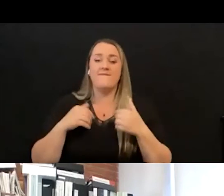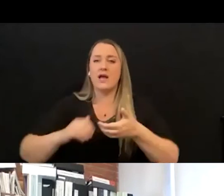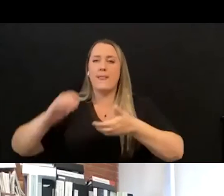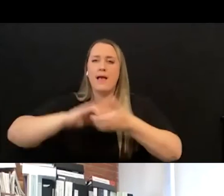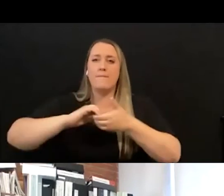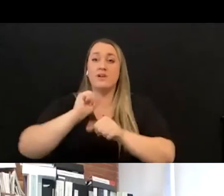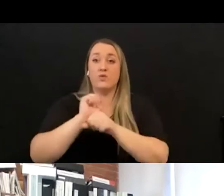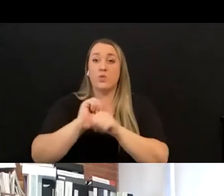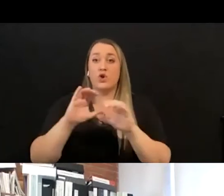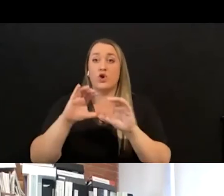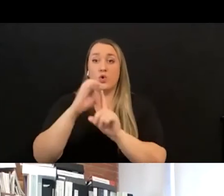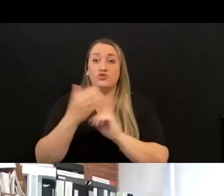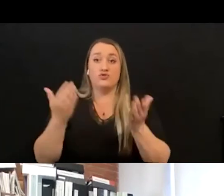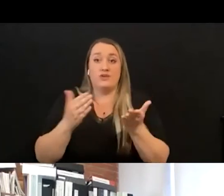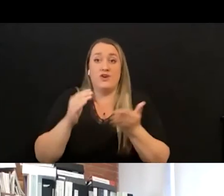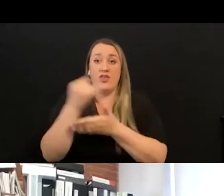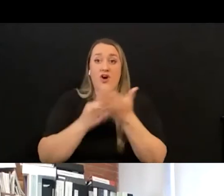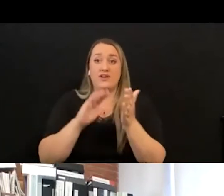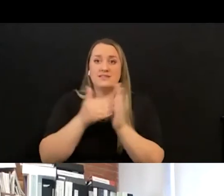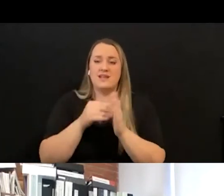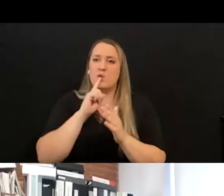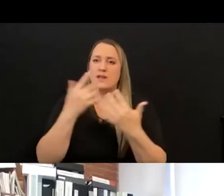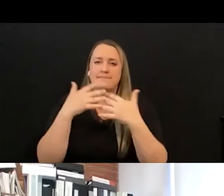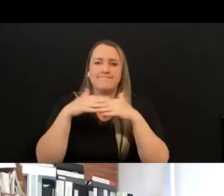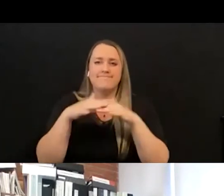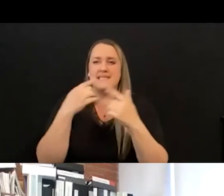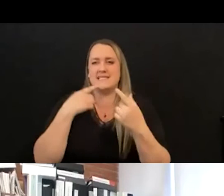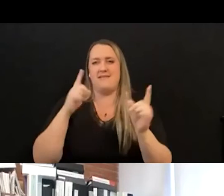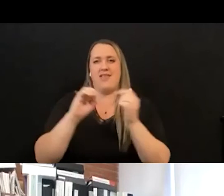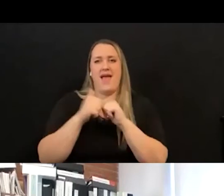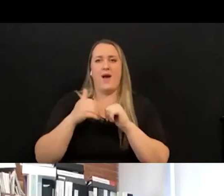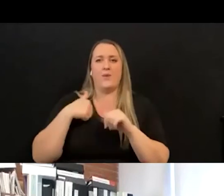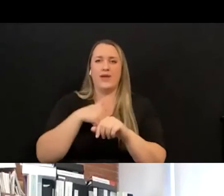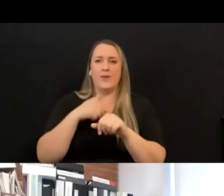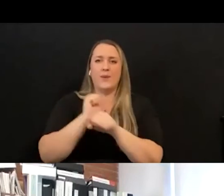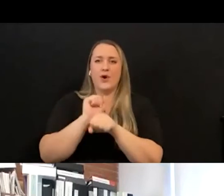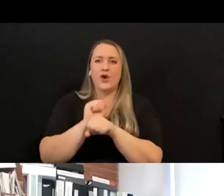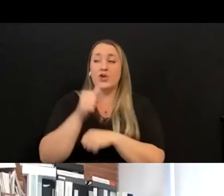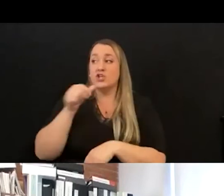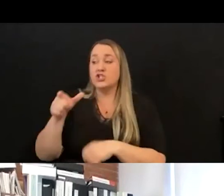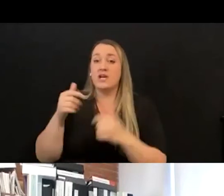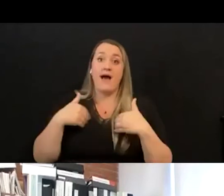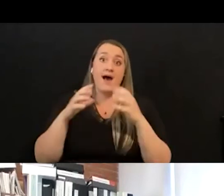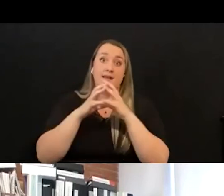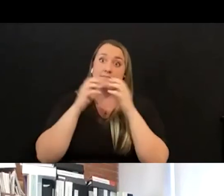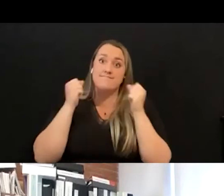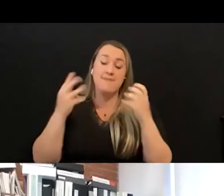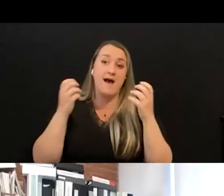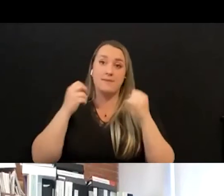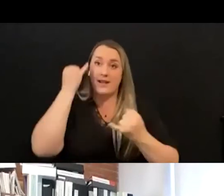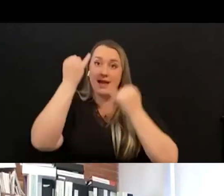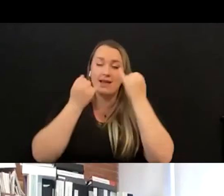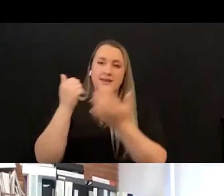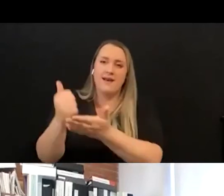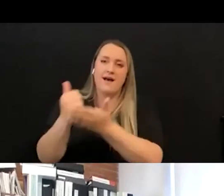Arts Center. And so it really integrated successfully with how we work. And so she had lots of ideas and helped to work with